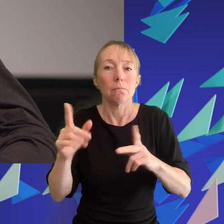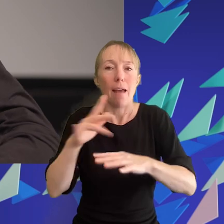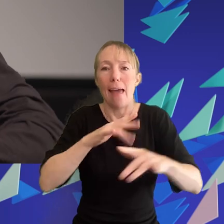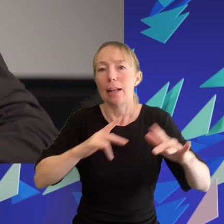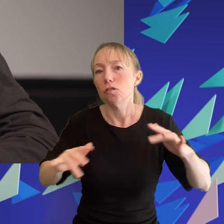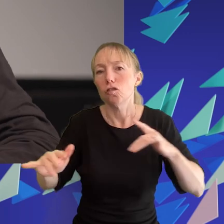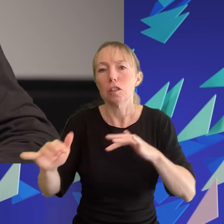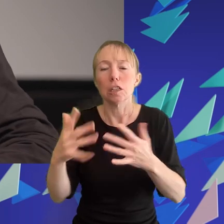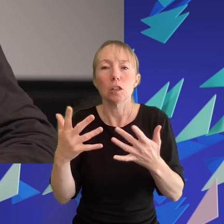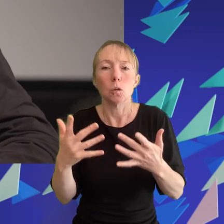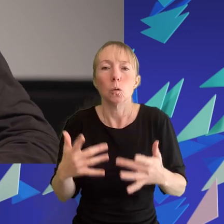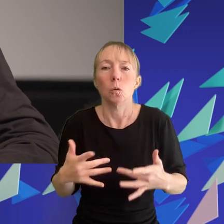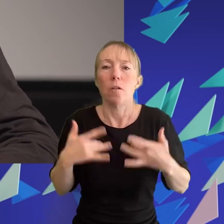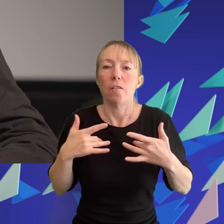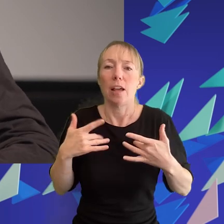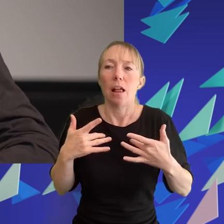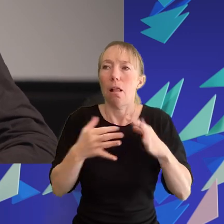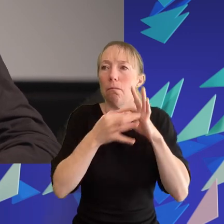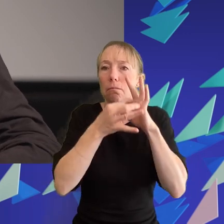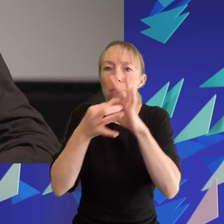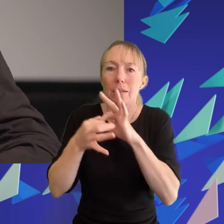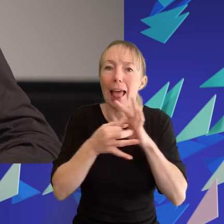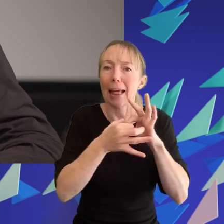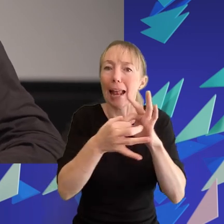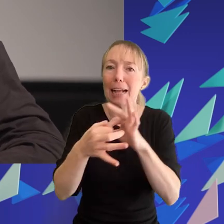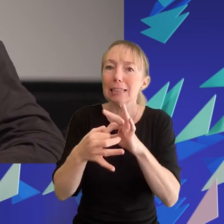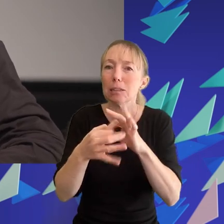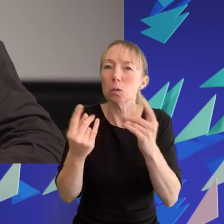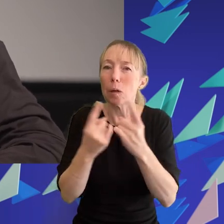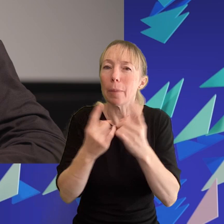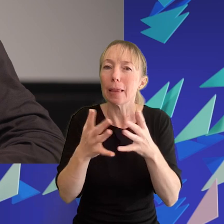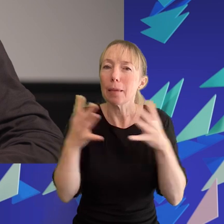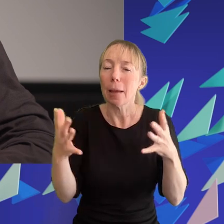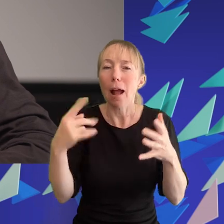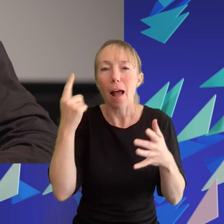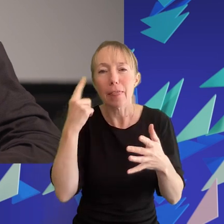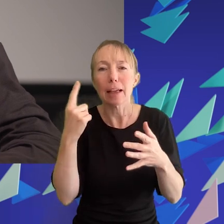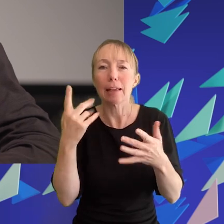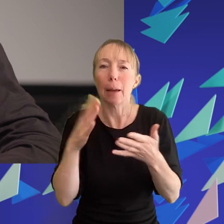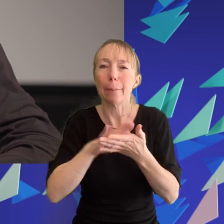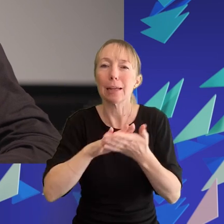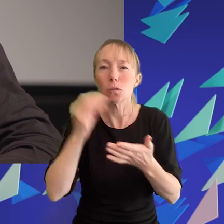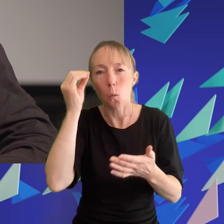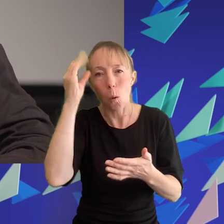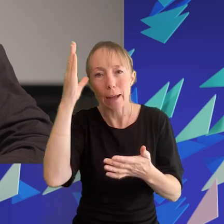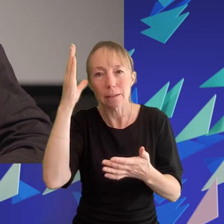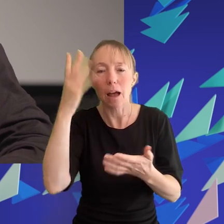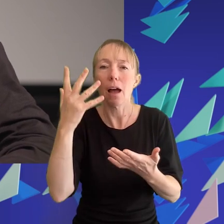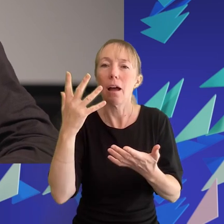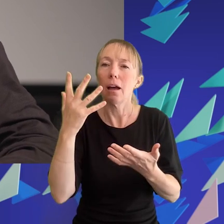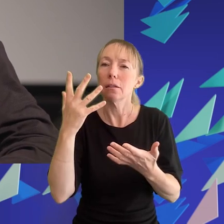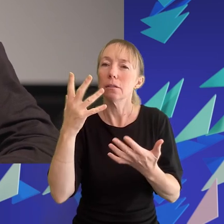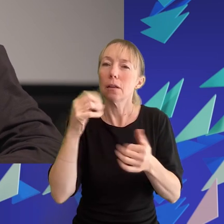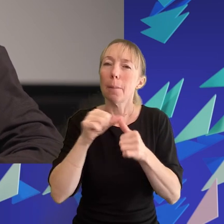Energy, or, you know, that you feel part of something bigger than you. And I think that make you wiser, and I think that make you have perspective.